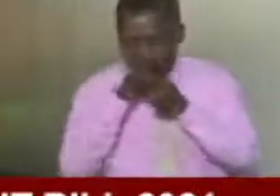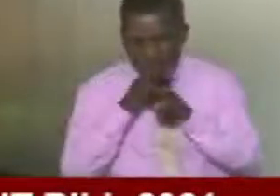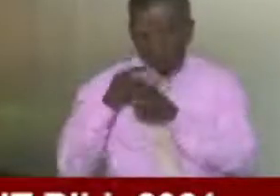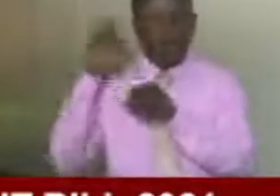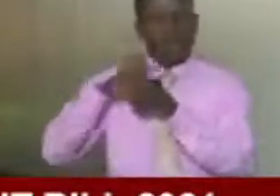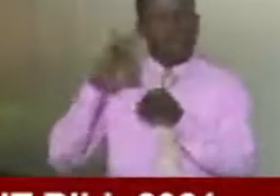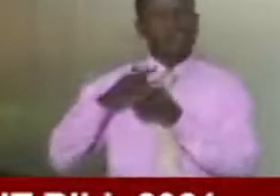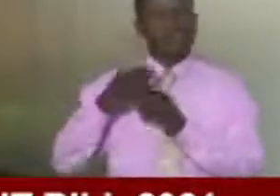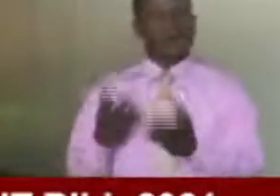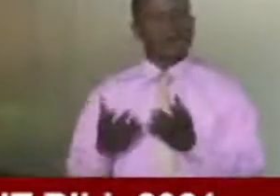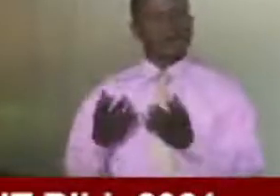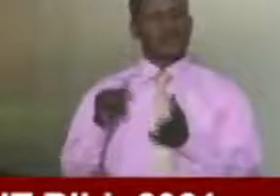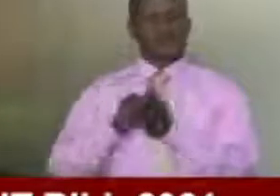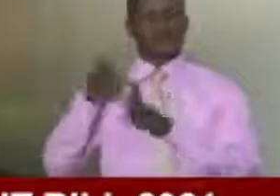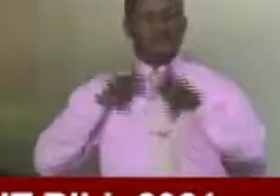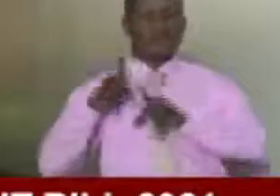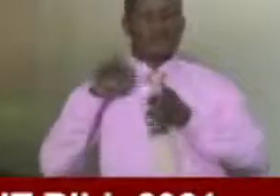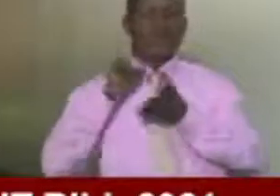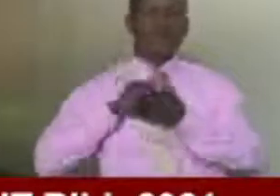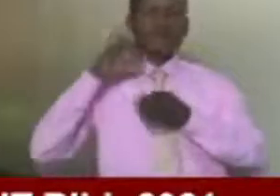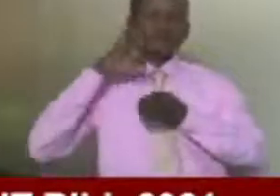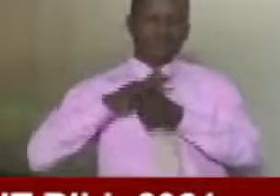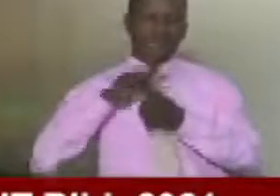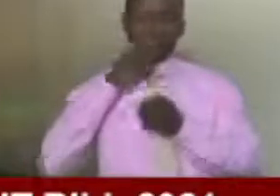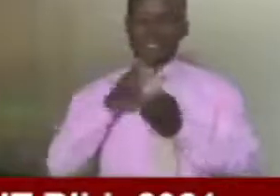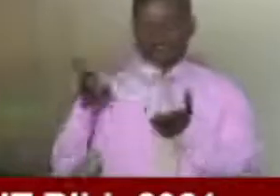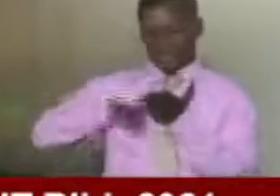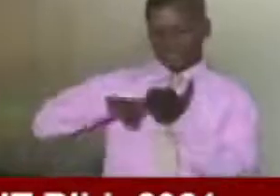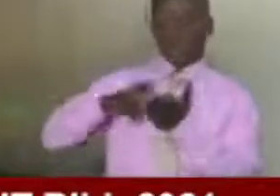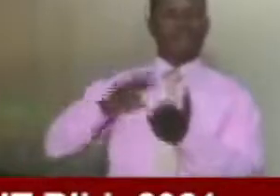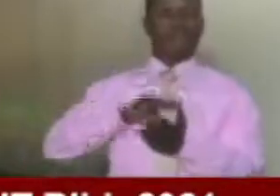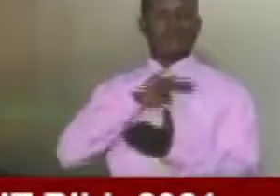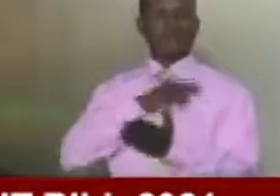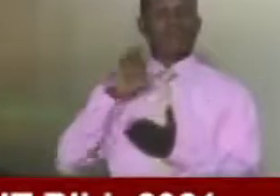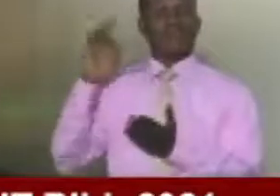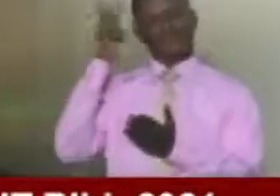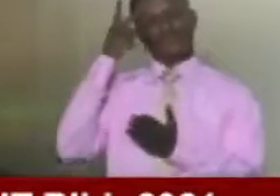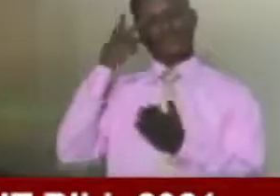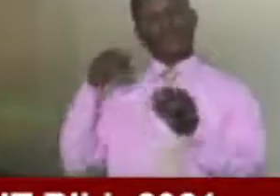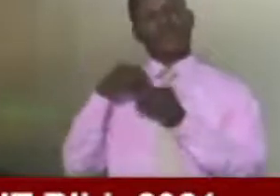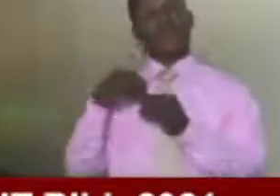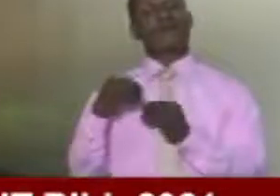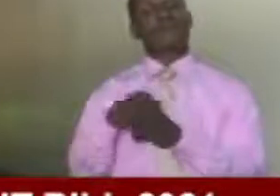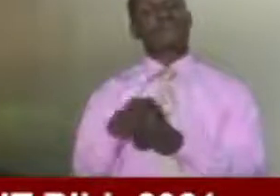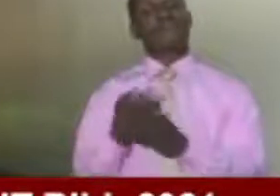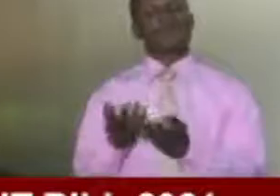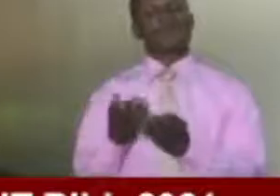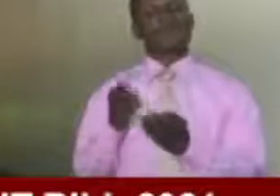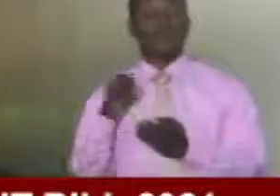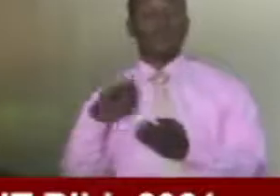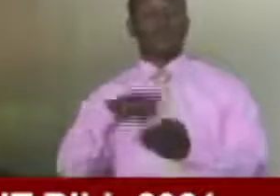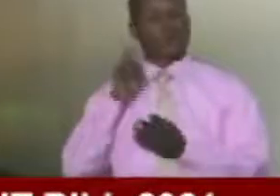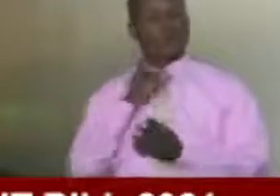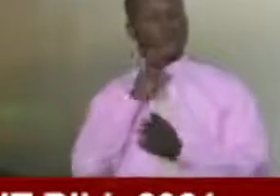who come out to vote are actually registered members of these political parties. You know, so we should be